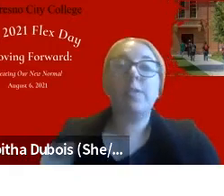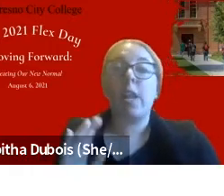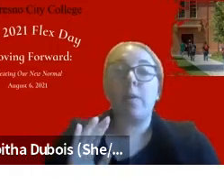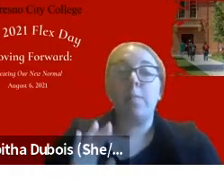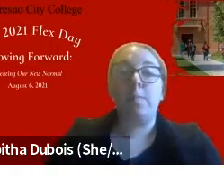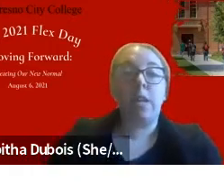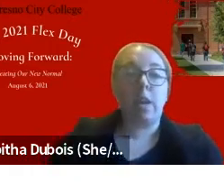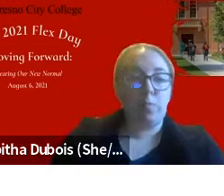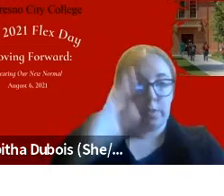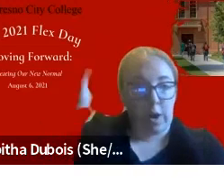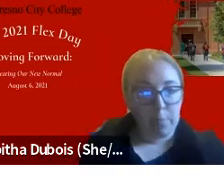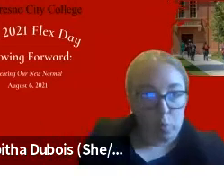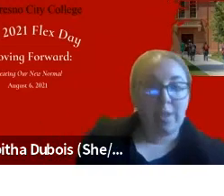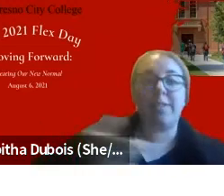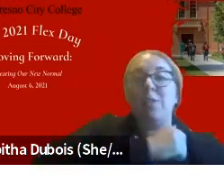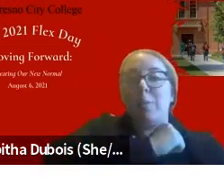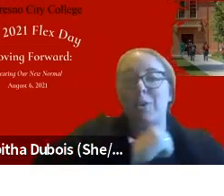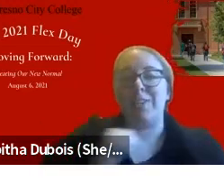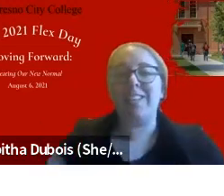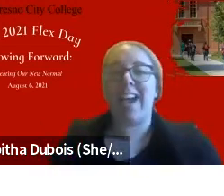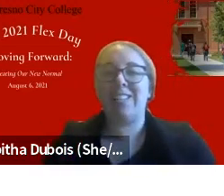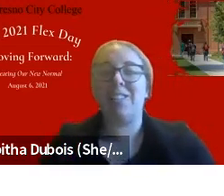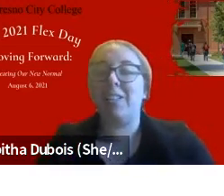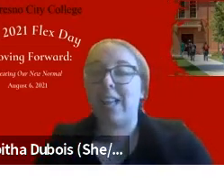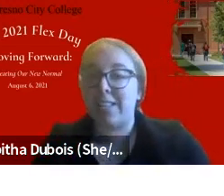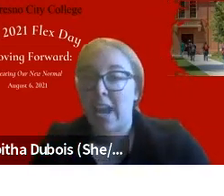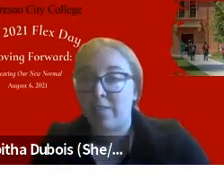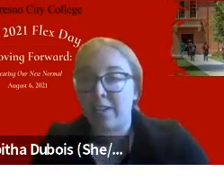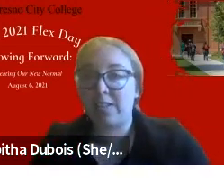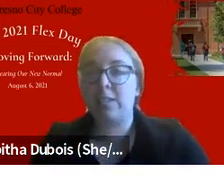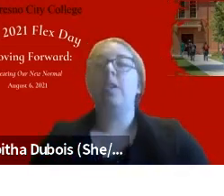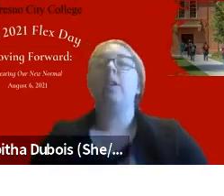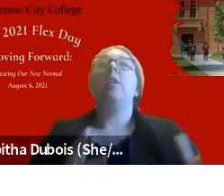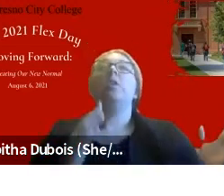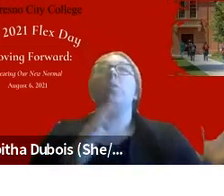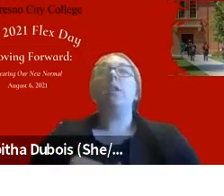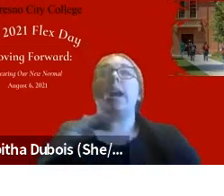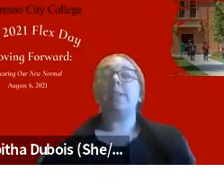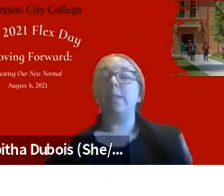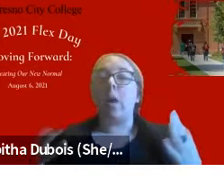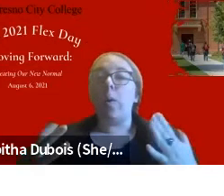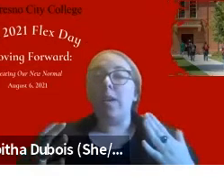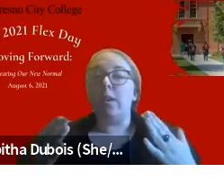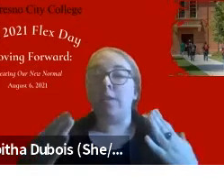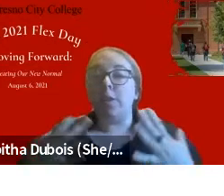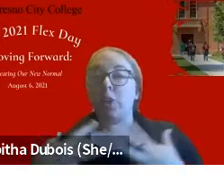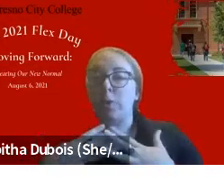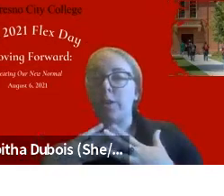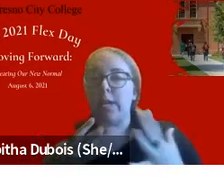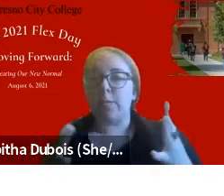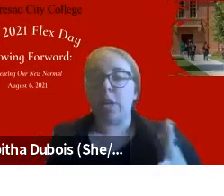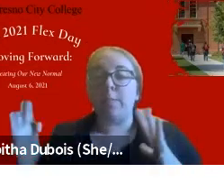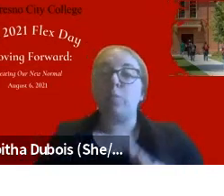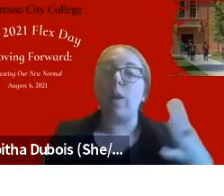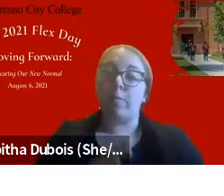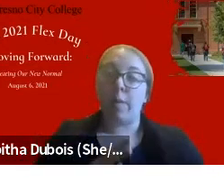Can you set up a meeting? Oh, sorry. Why does the interpreter need access to the class in Canvas? So we need access, that way the interpreter can